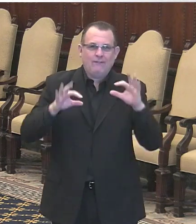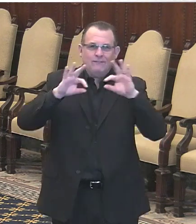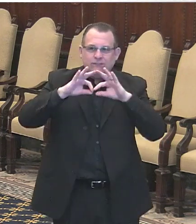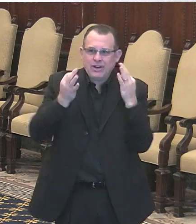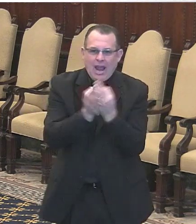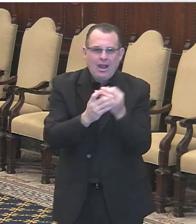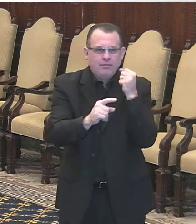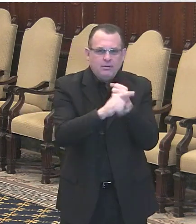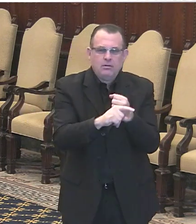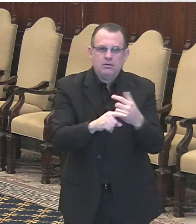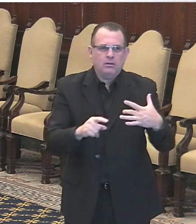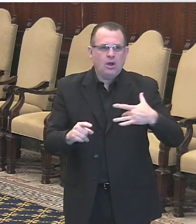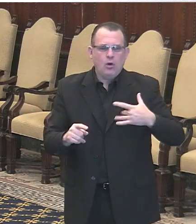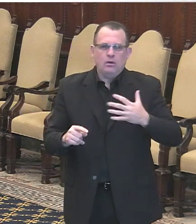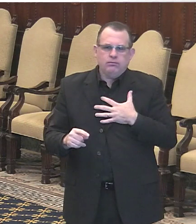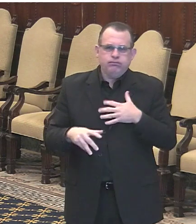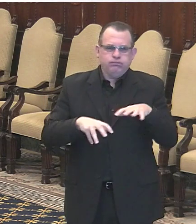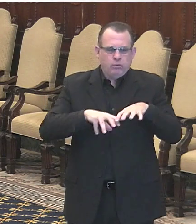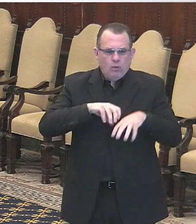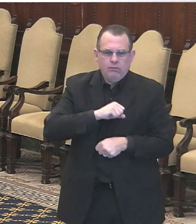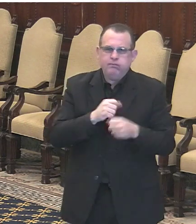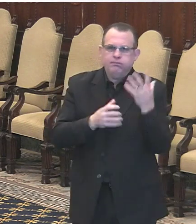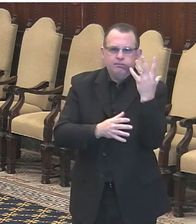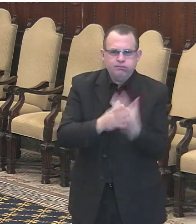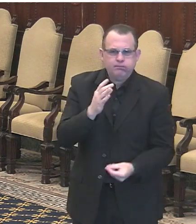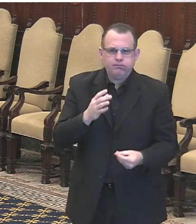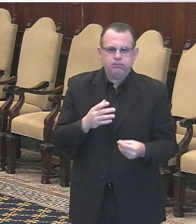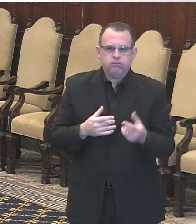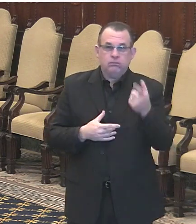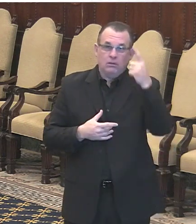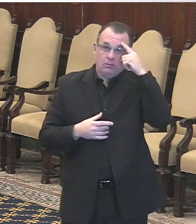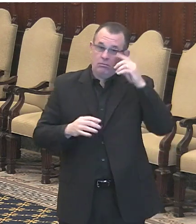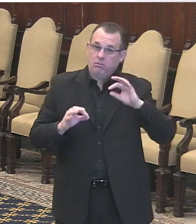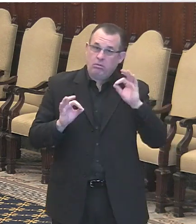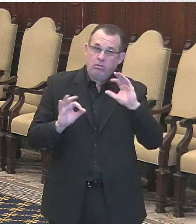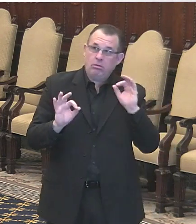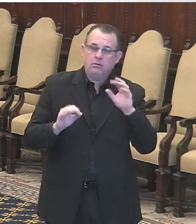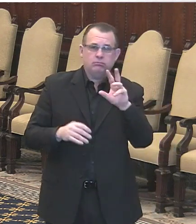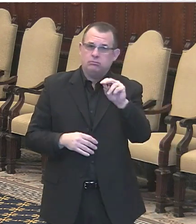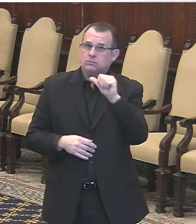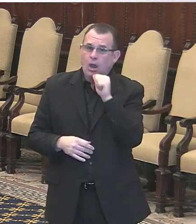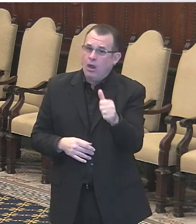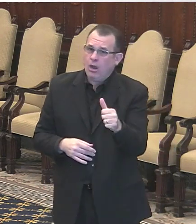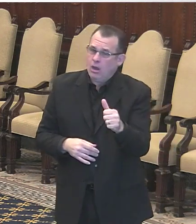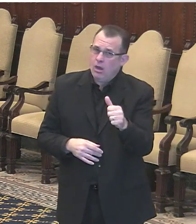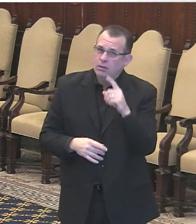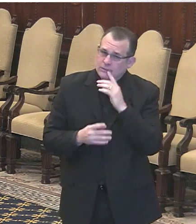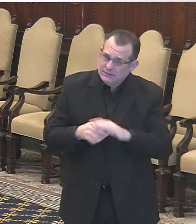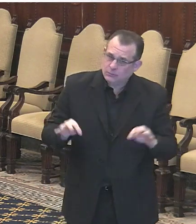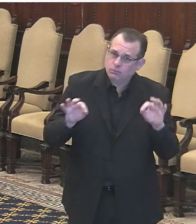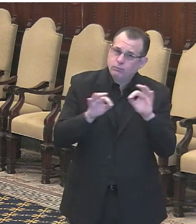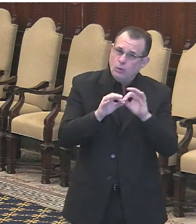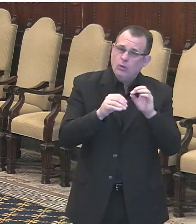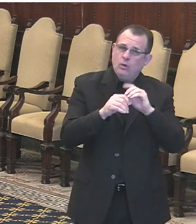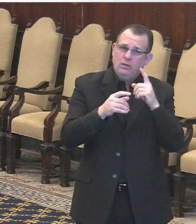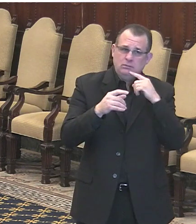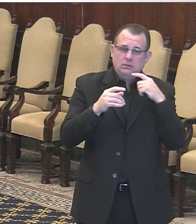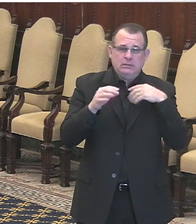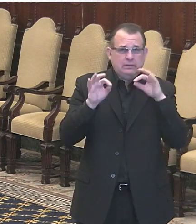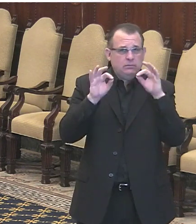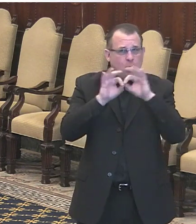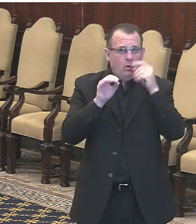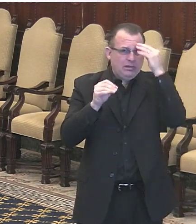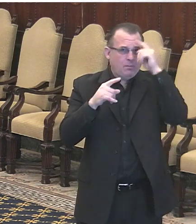loss permanently. And I don't want to minimize that. We do need to track the numbers. We want the number to minimize the numbers, but we never forget that there are